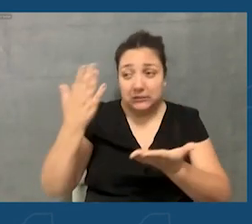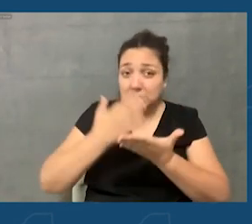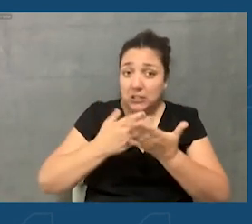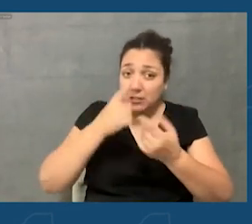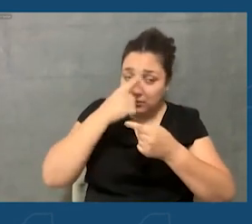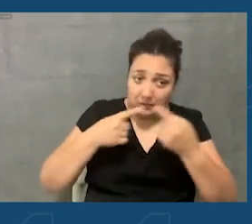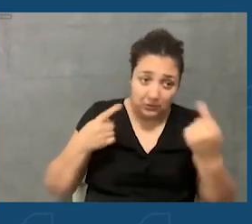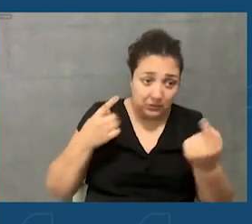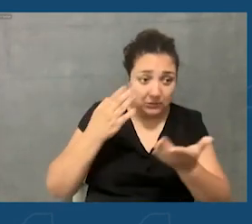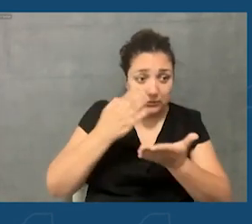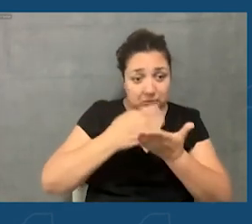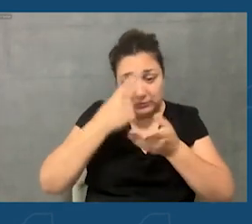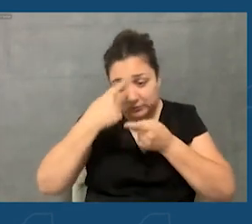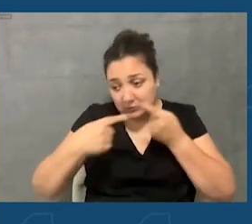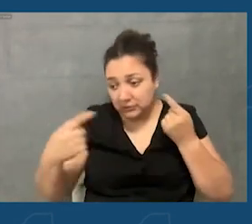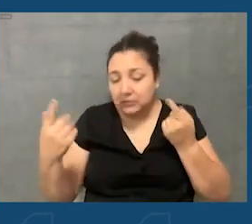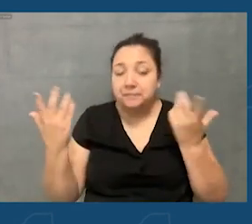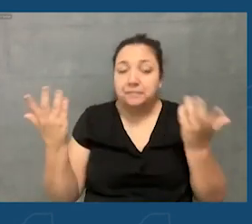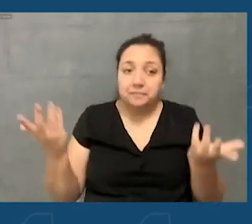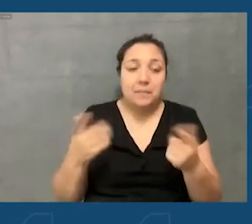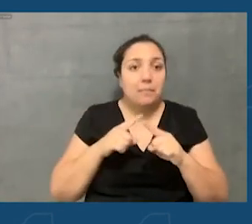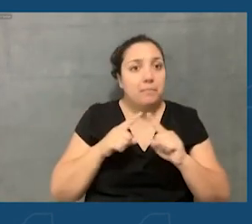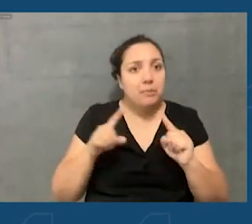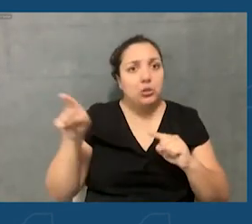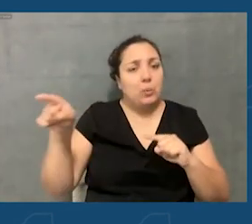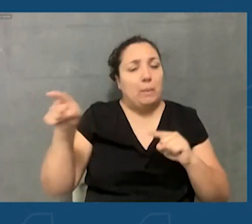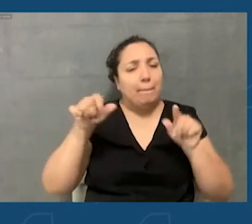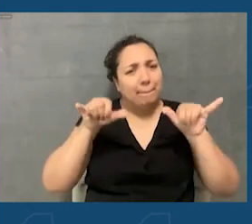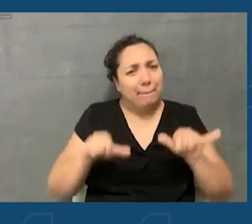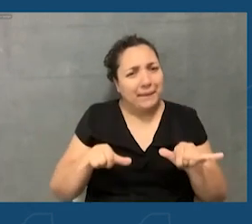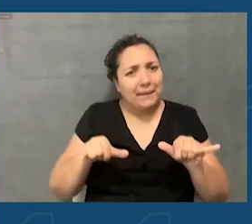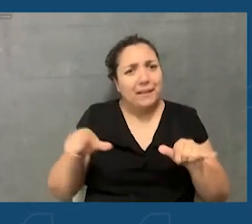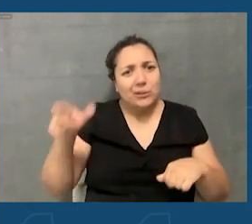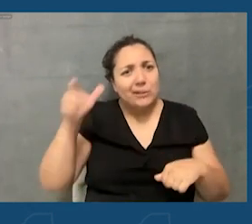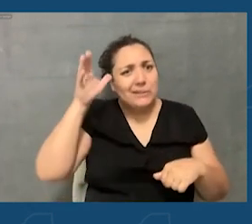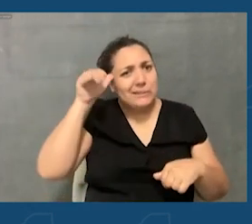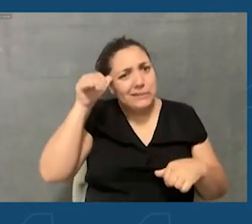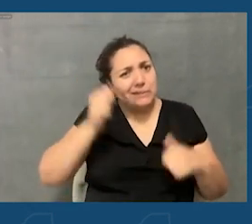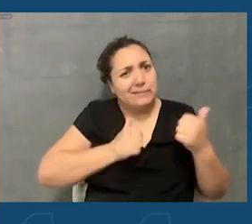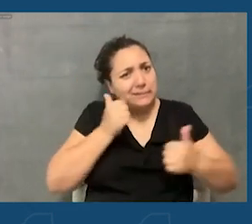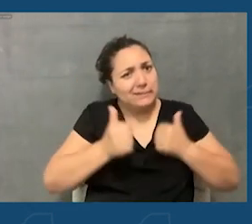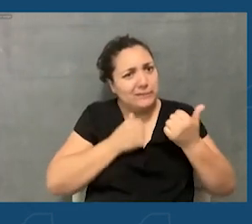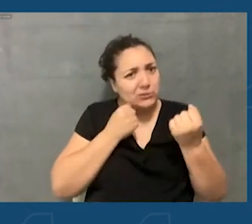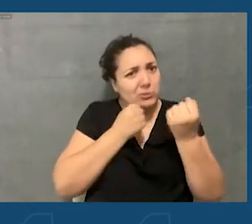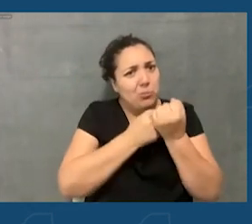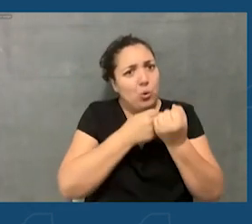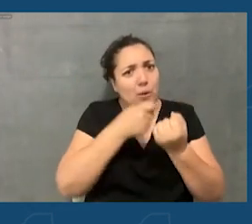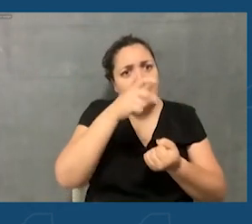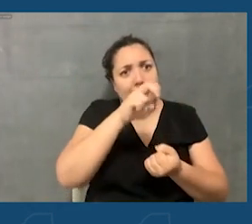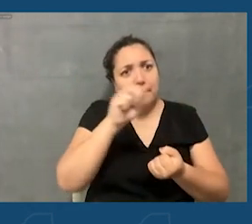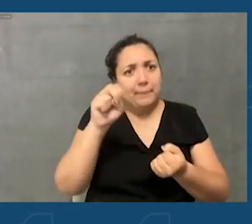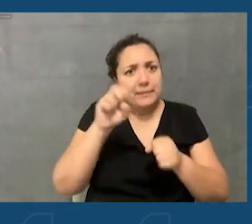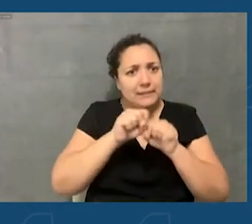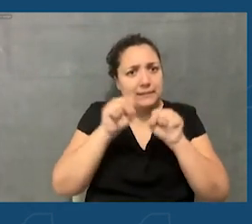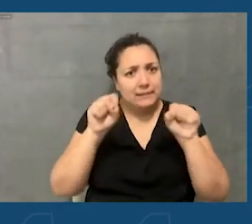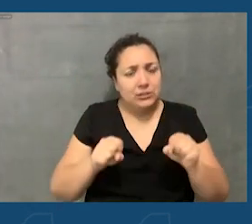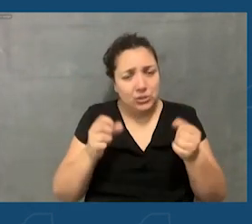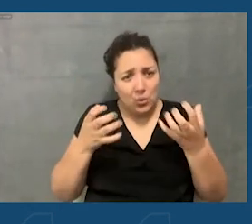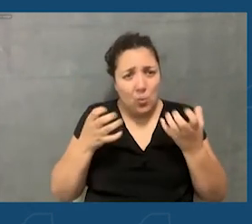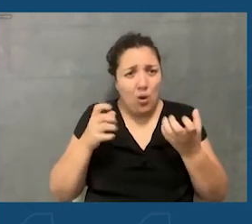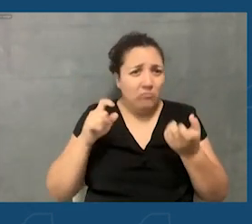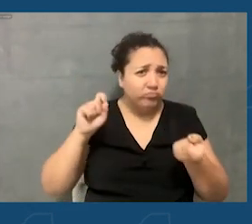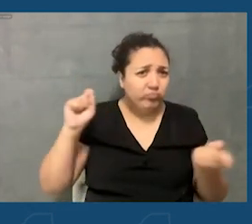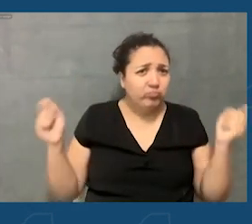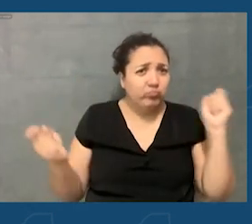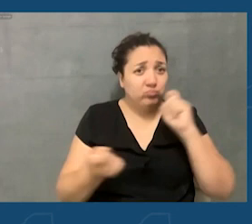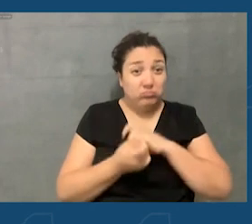brought energy to the effort to turn Penn Station around from being something that is an eyesore that